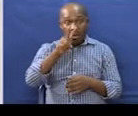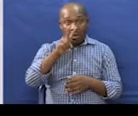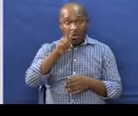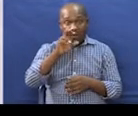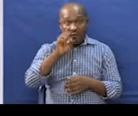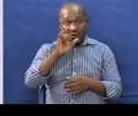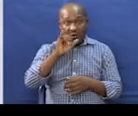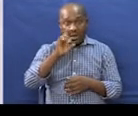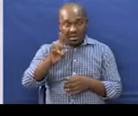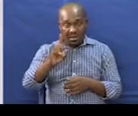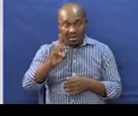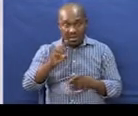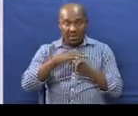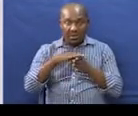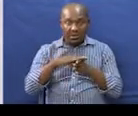of